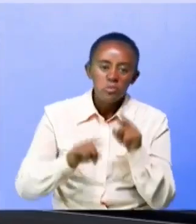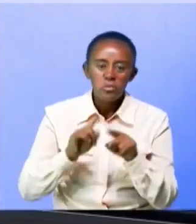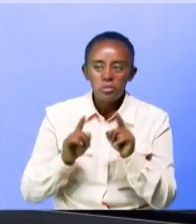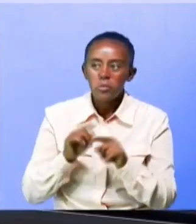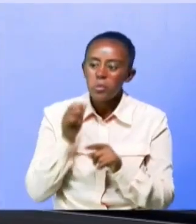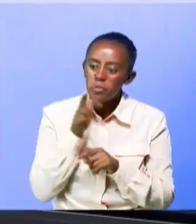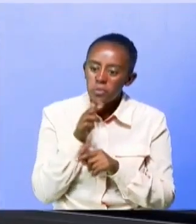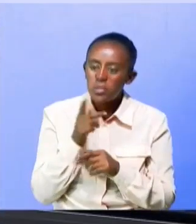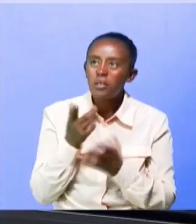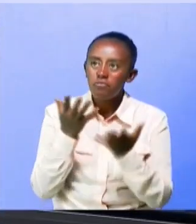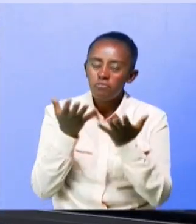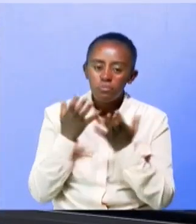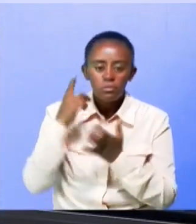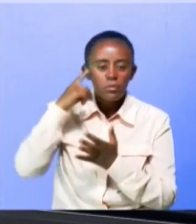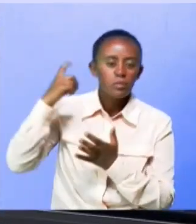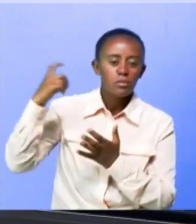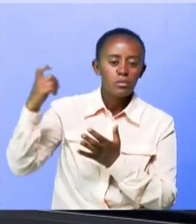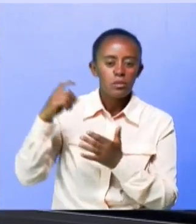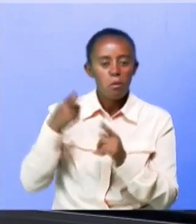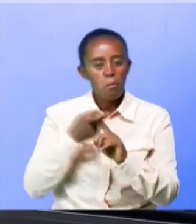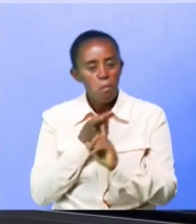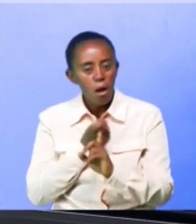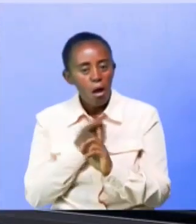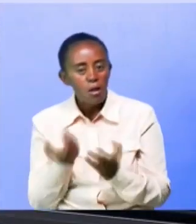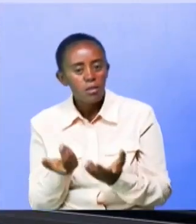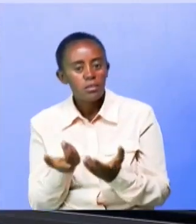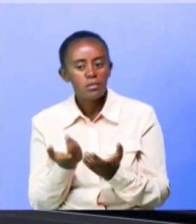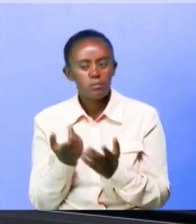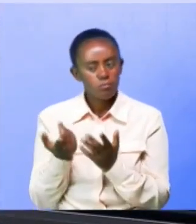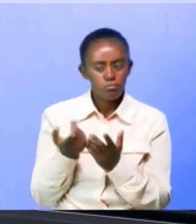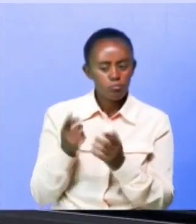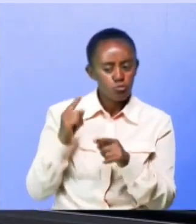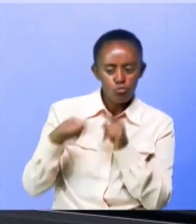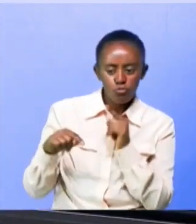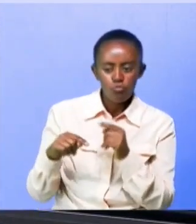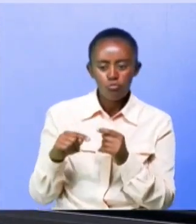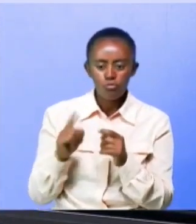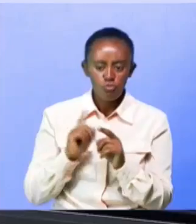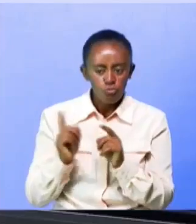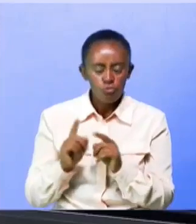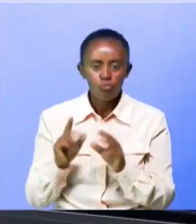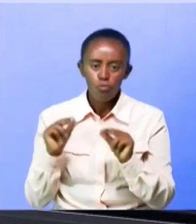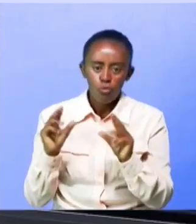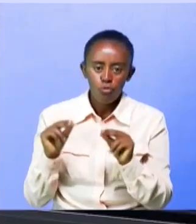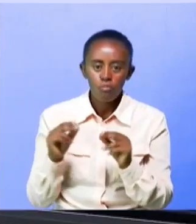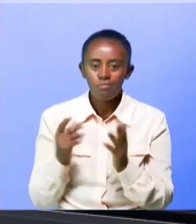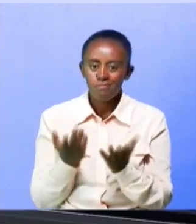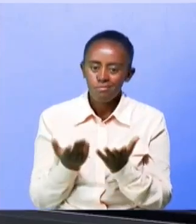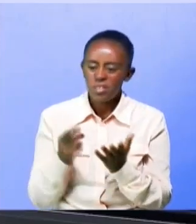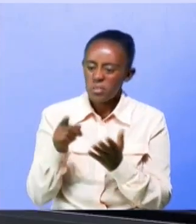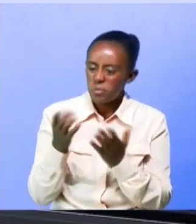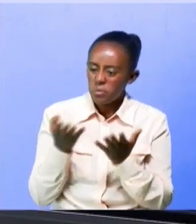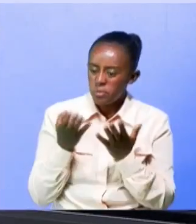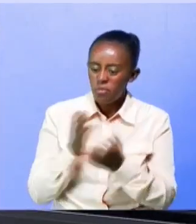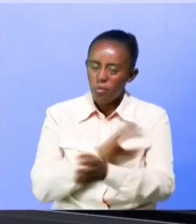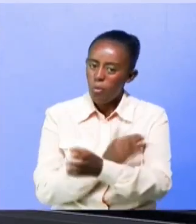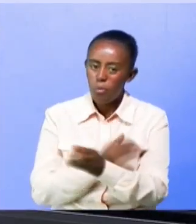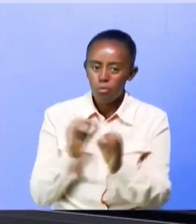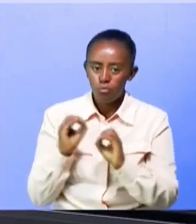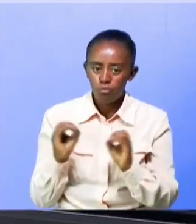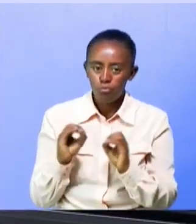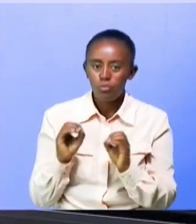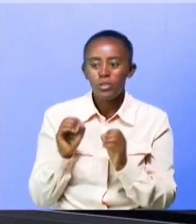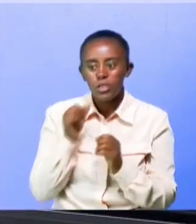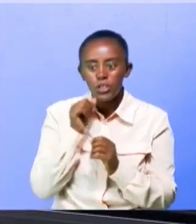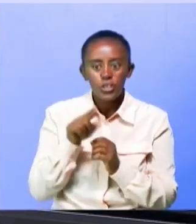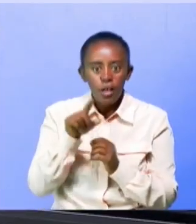sister wants to be a mechanic. Don't say that can't be a mechanic. It doesn't deserve you. Don't say like that. She has